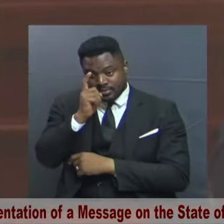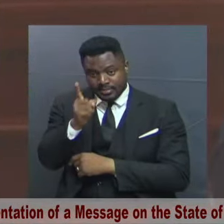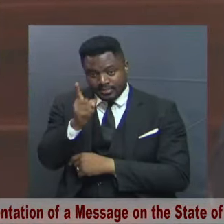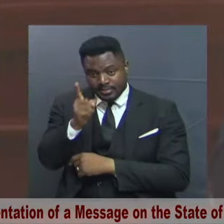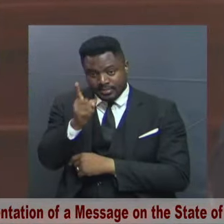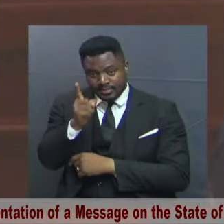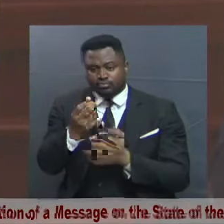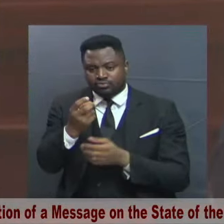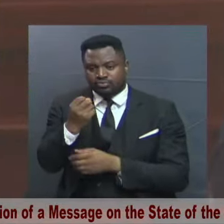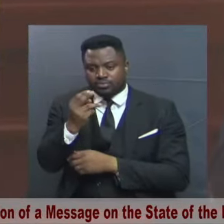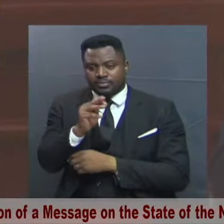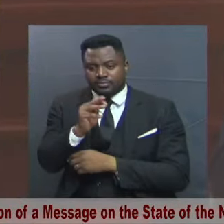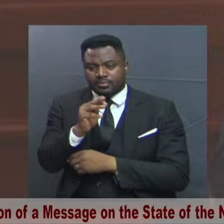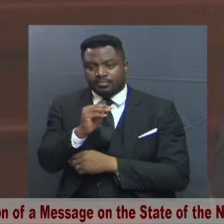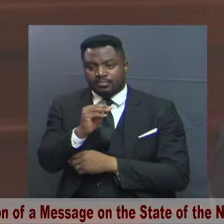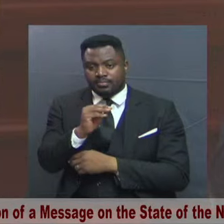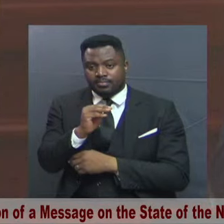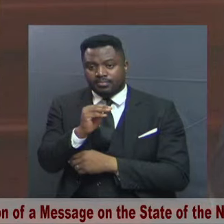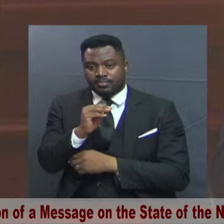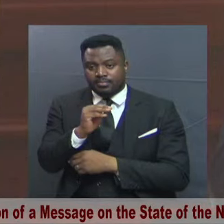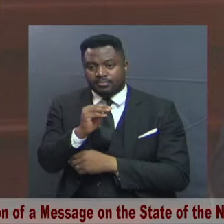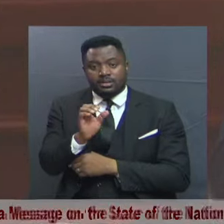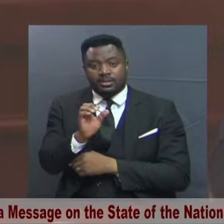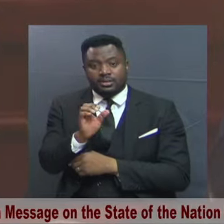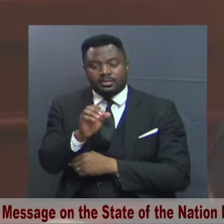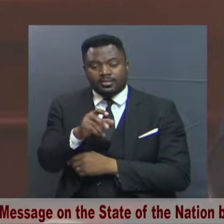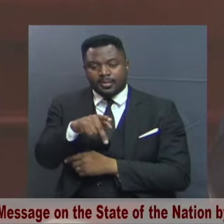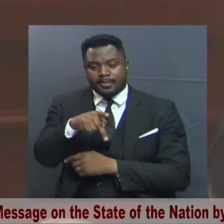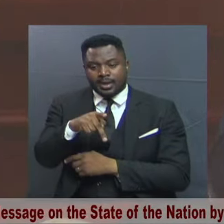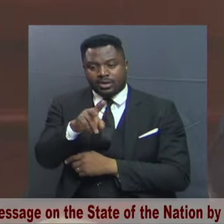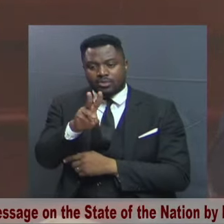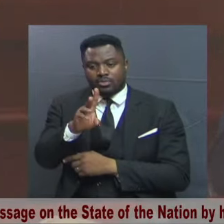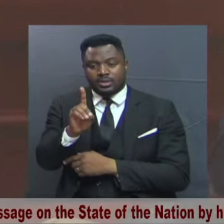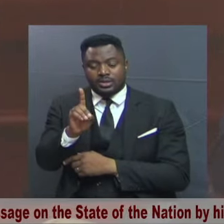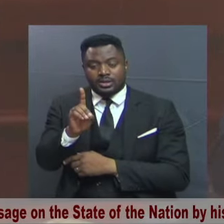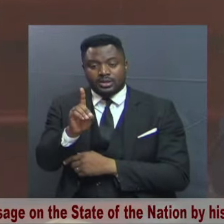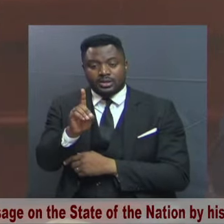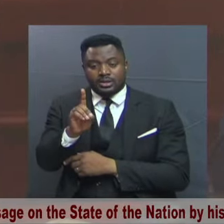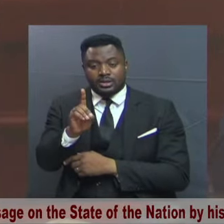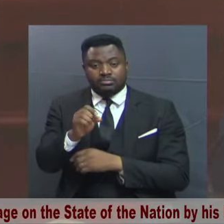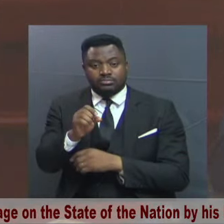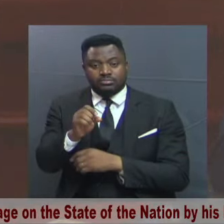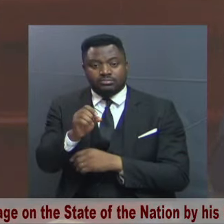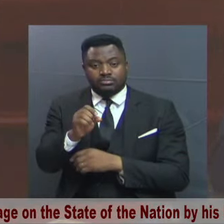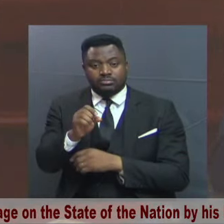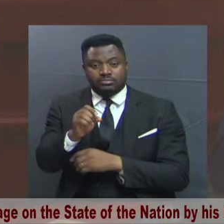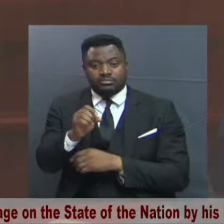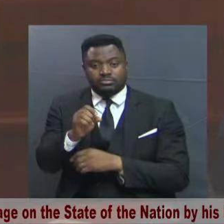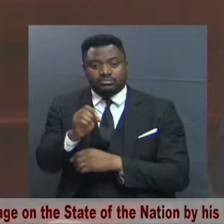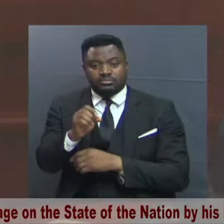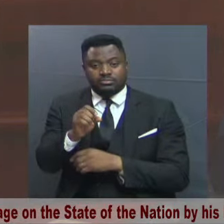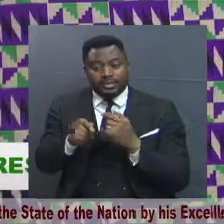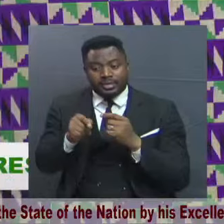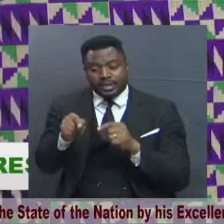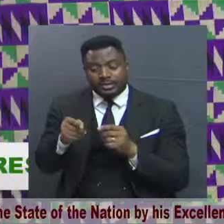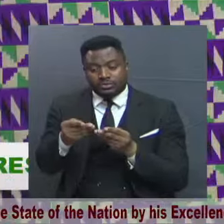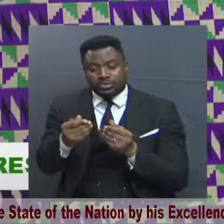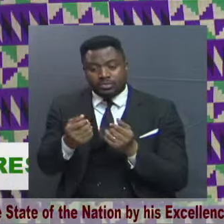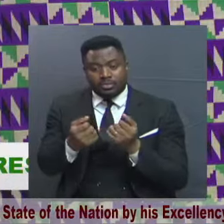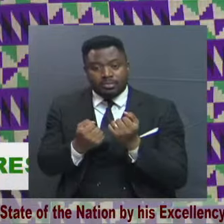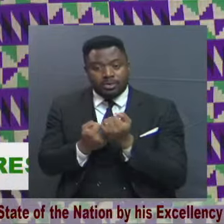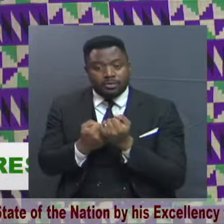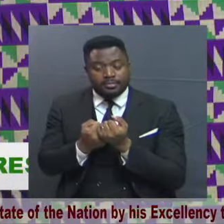12 million CD PWD Enterprise support program this gr Support